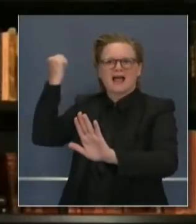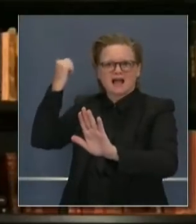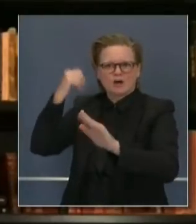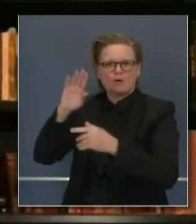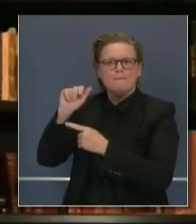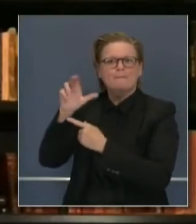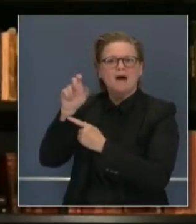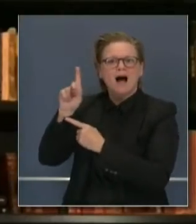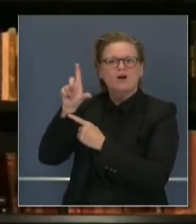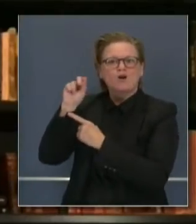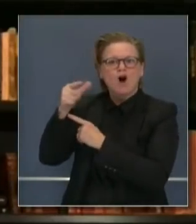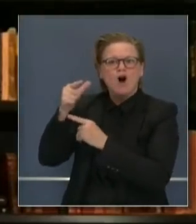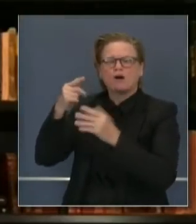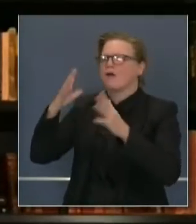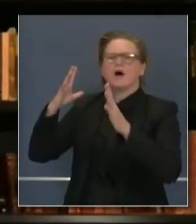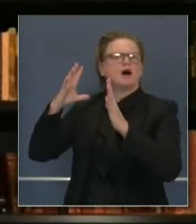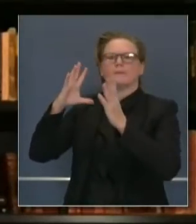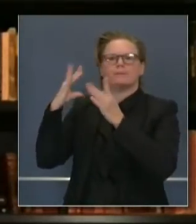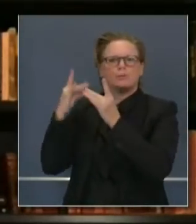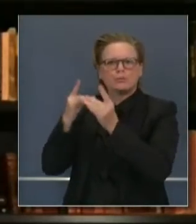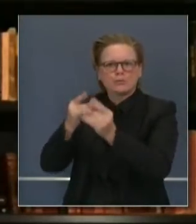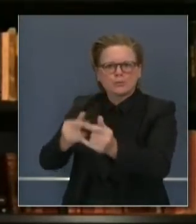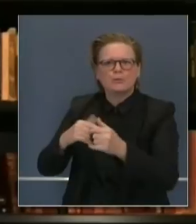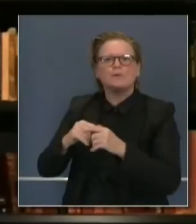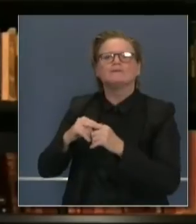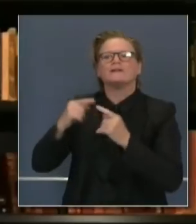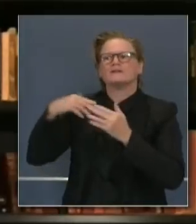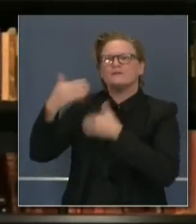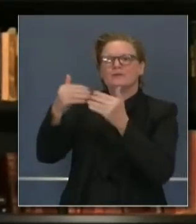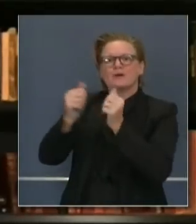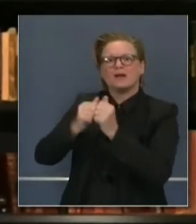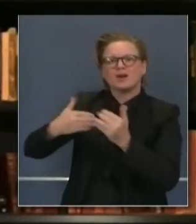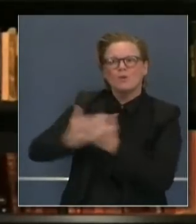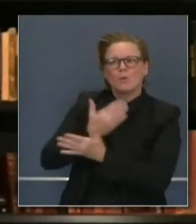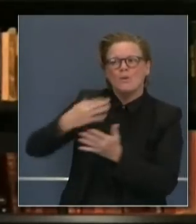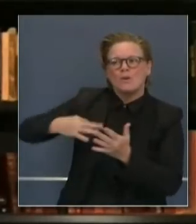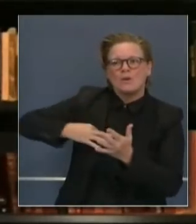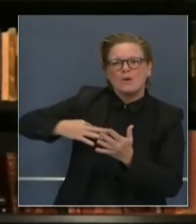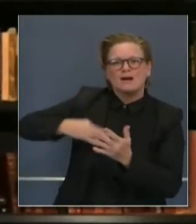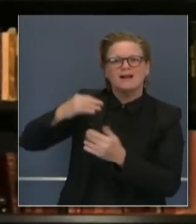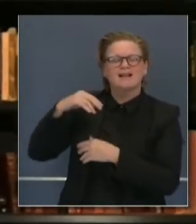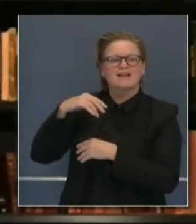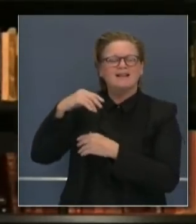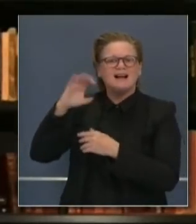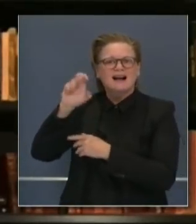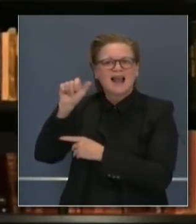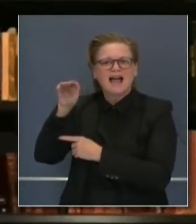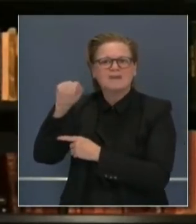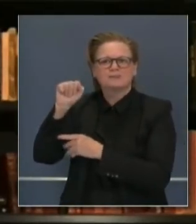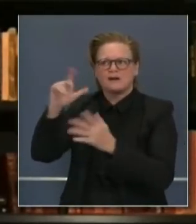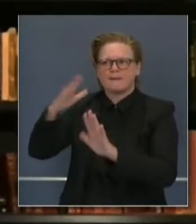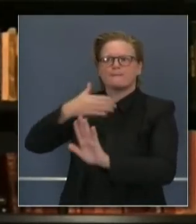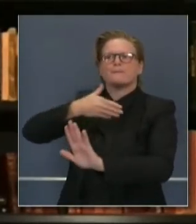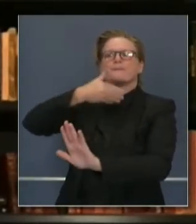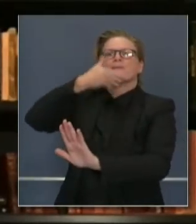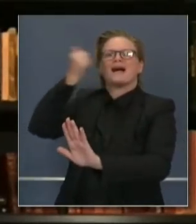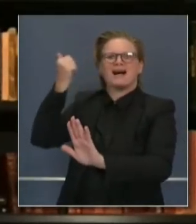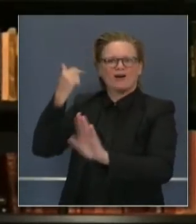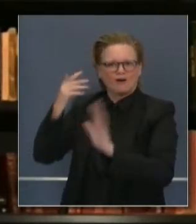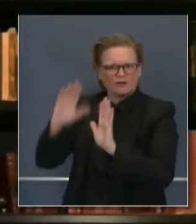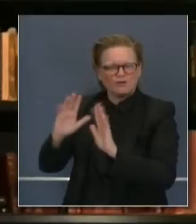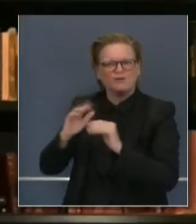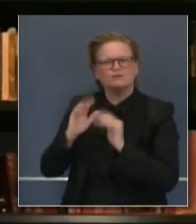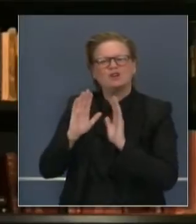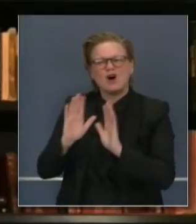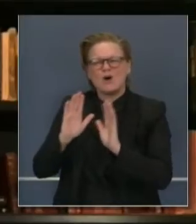claims, which I think you're referring to, but also the PUA claims. But the PUA is a stubborn issue because the PUA is where we've seen most